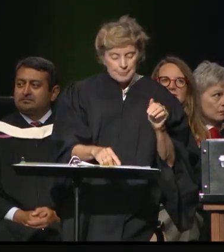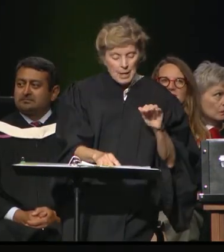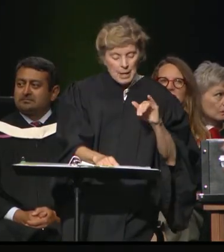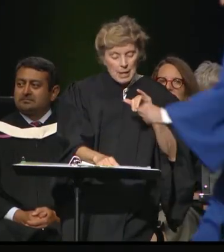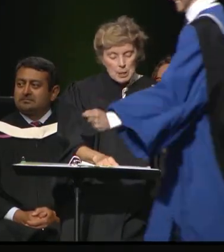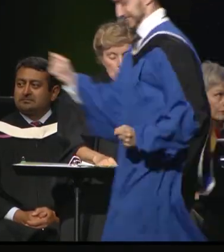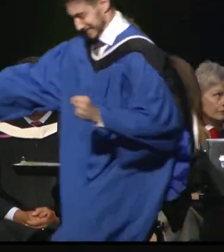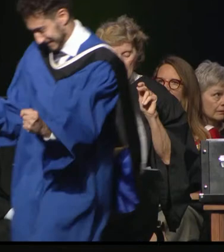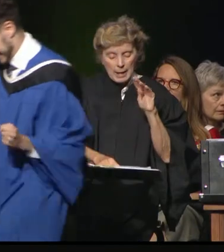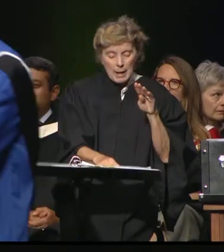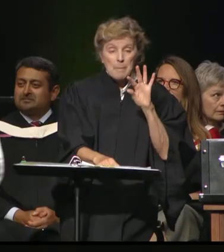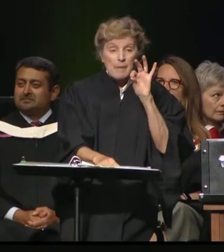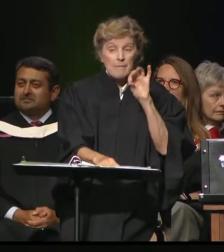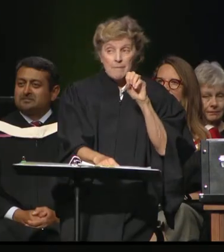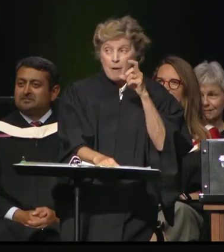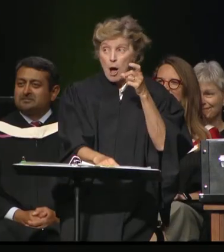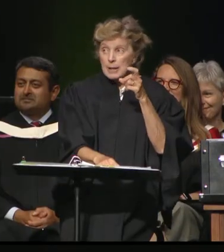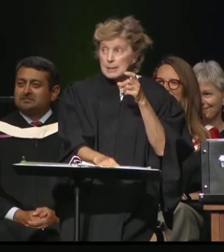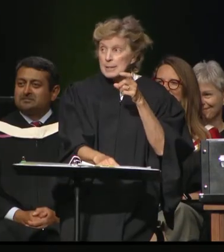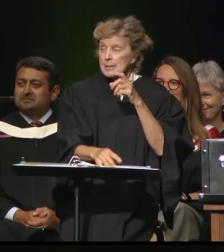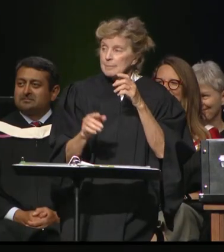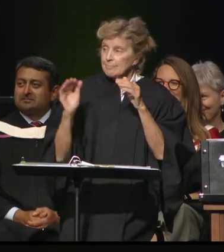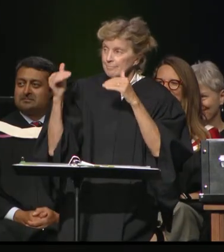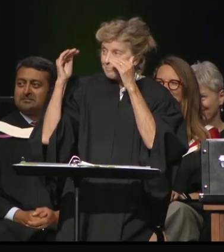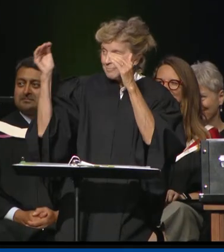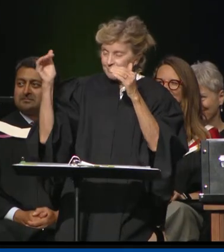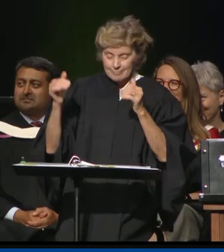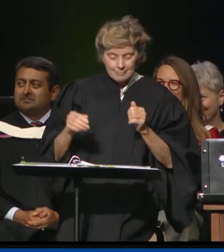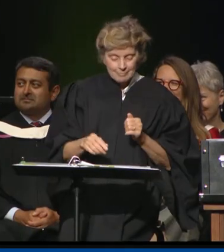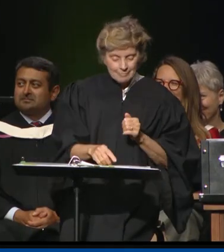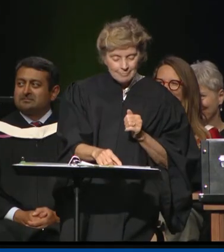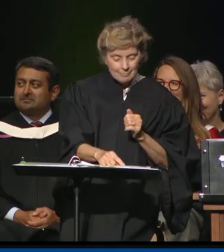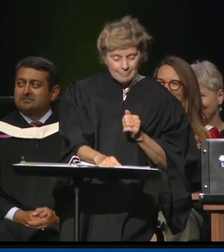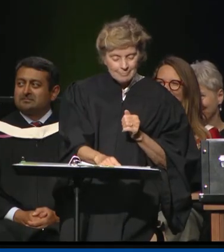Jacob Fox, with distinction.